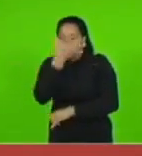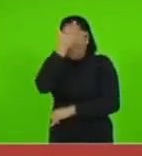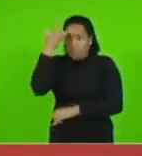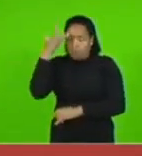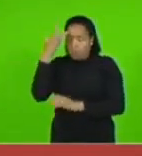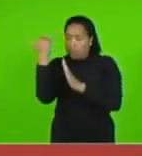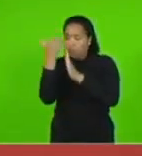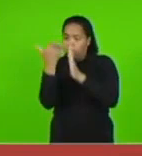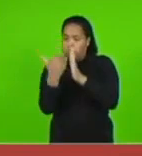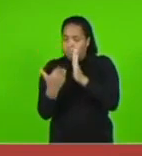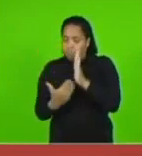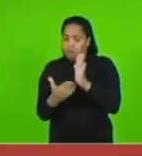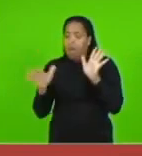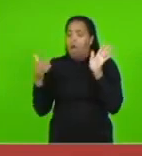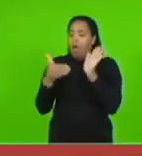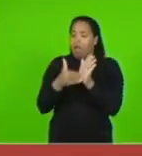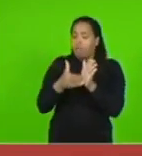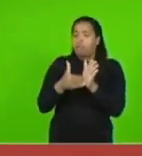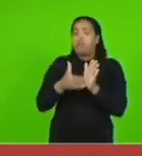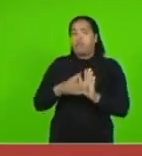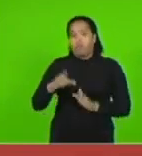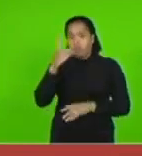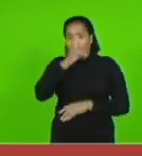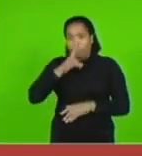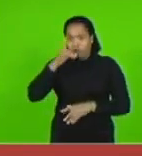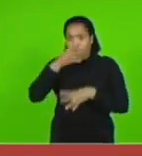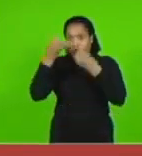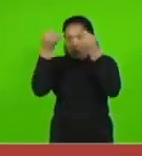all of the numbers and all of the people coming in.